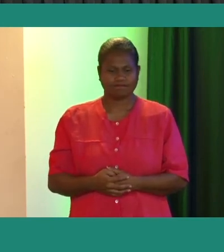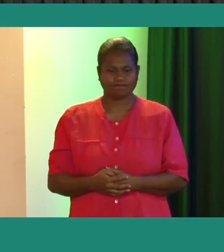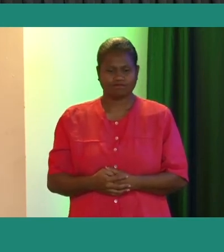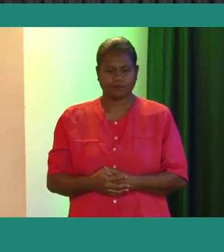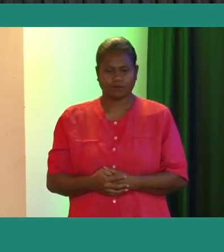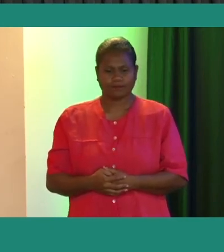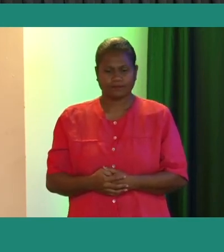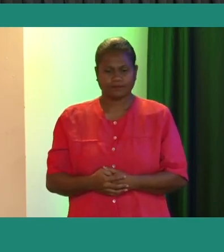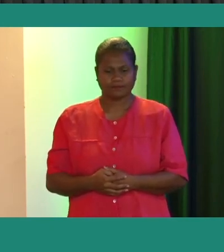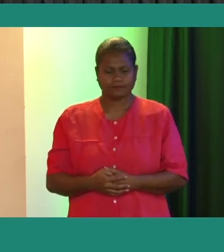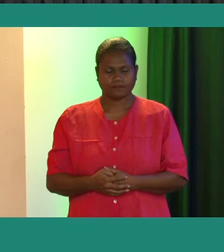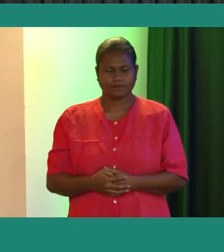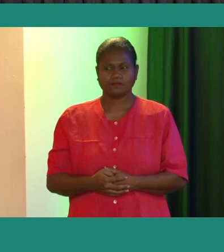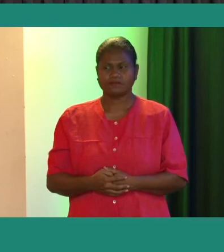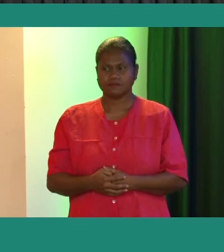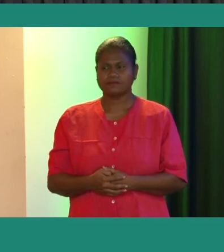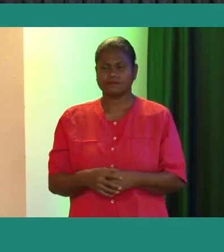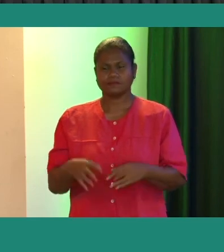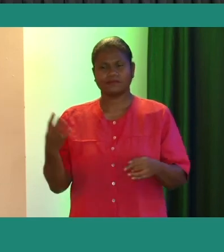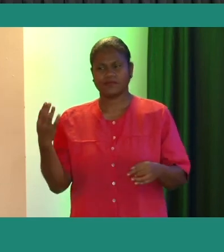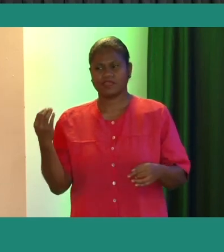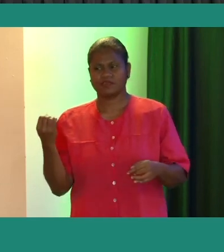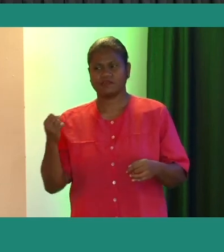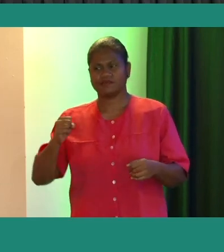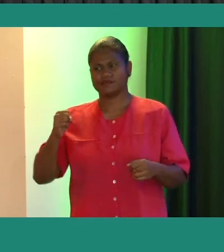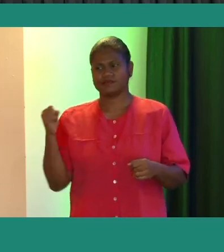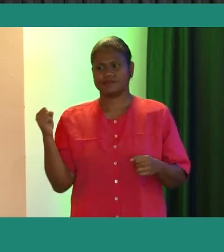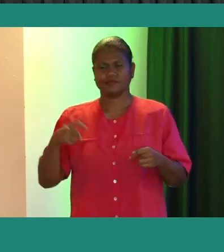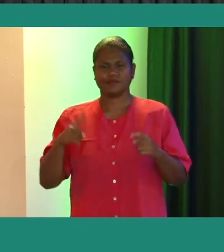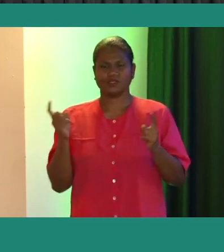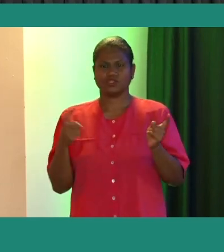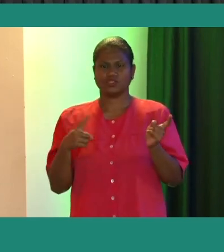have their own challenges. So what we